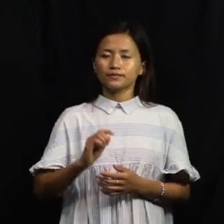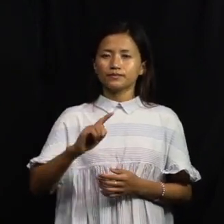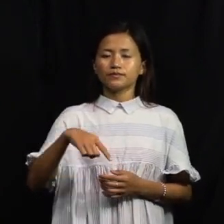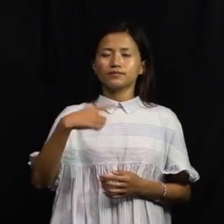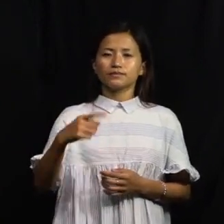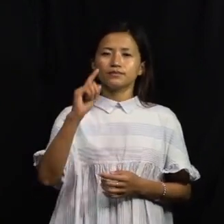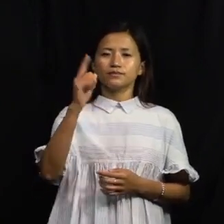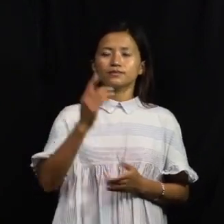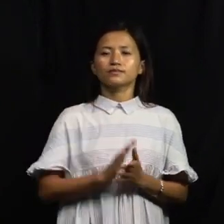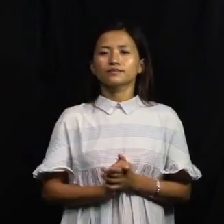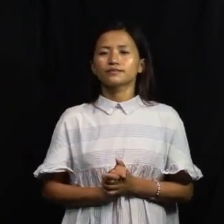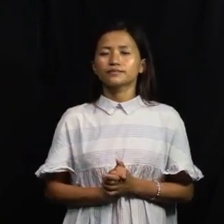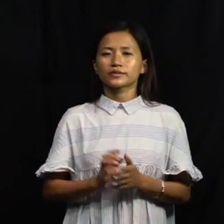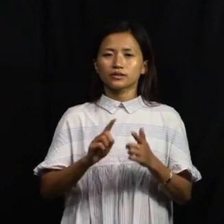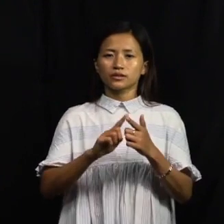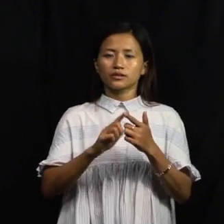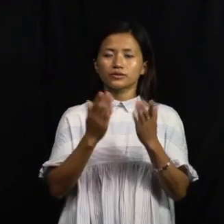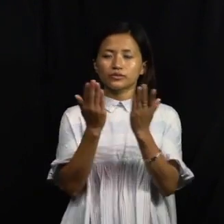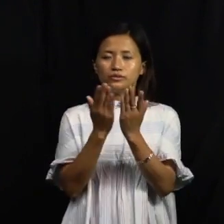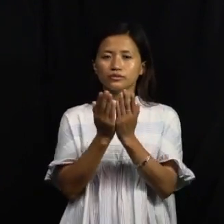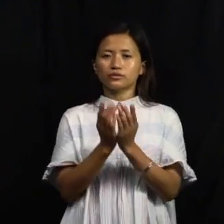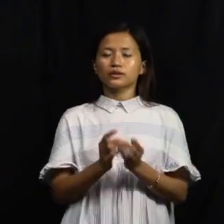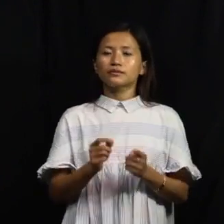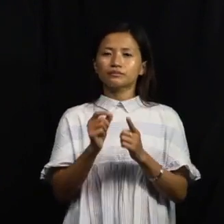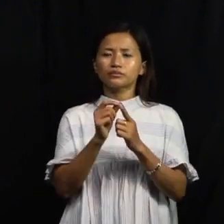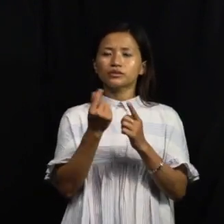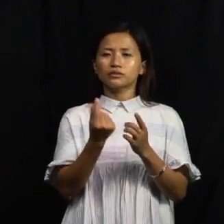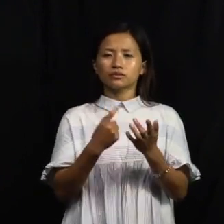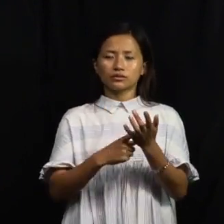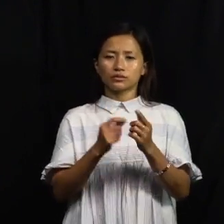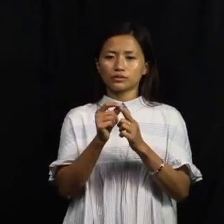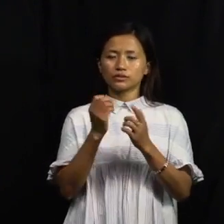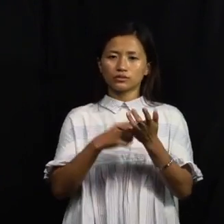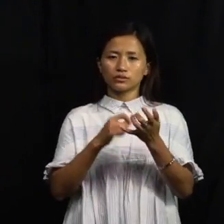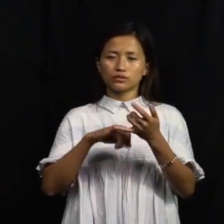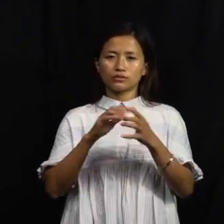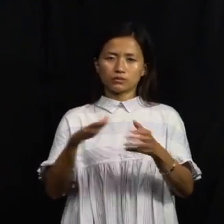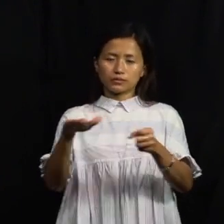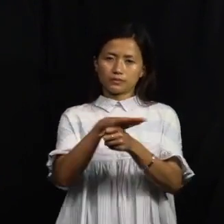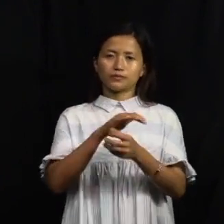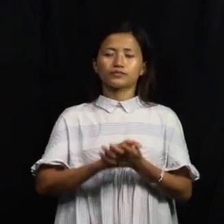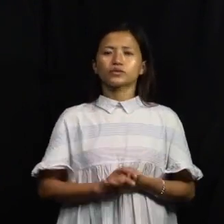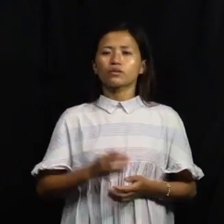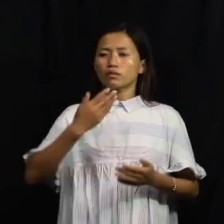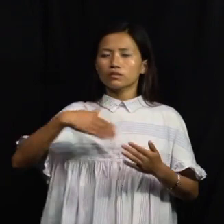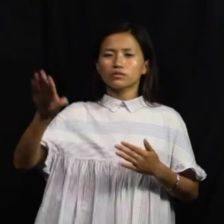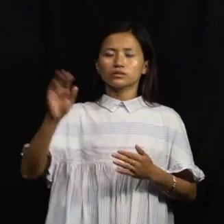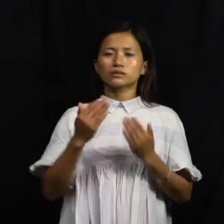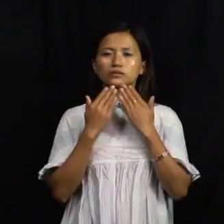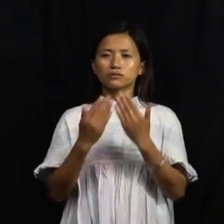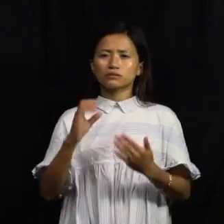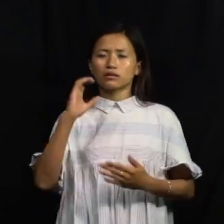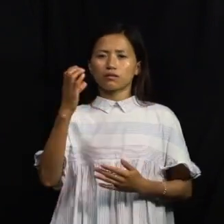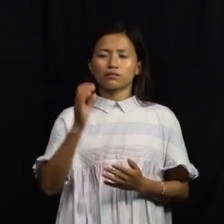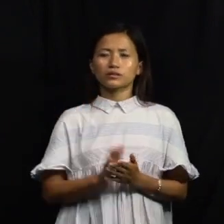that education is purposeful. So what do you mean by purposeful? We all go to school and college